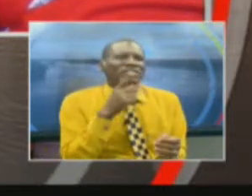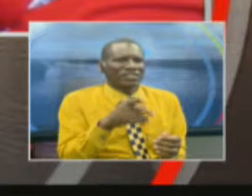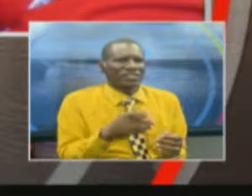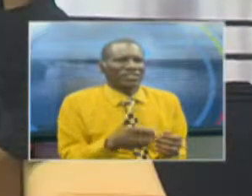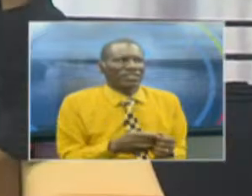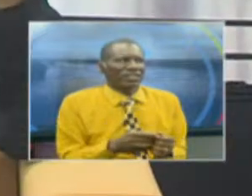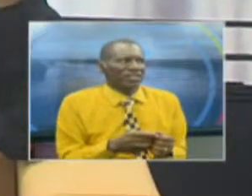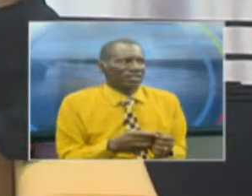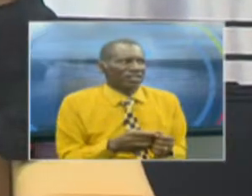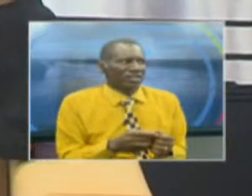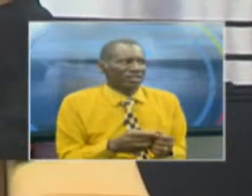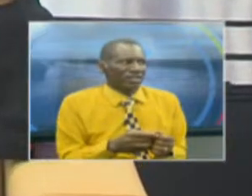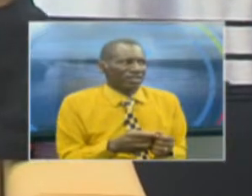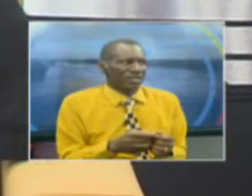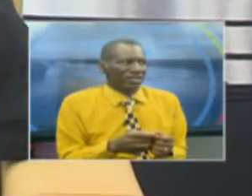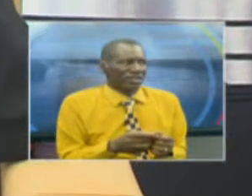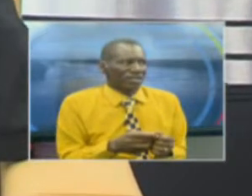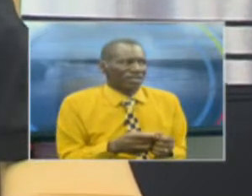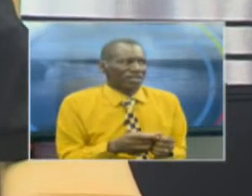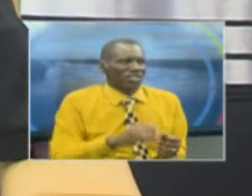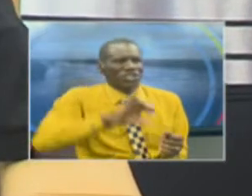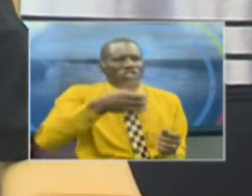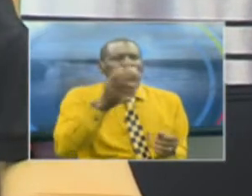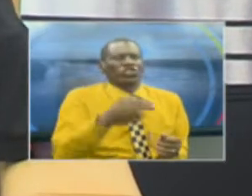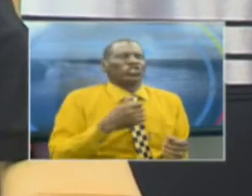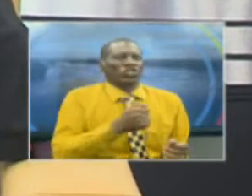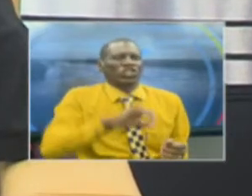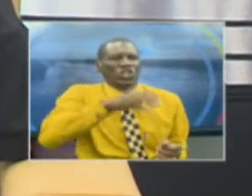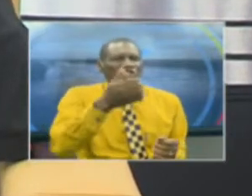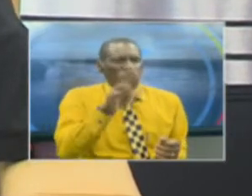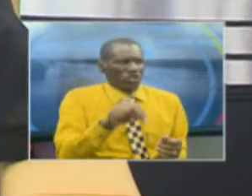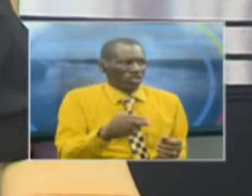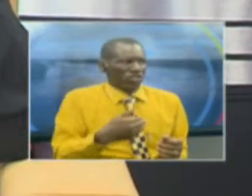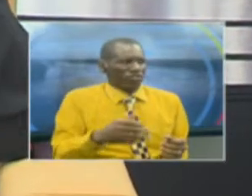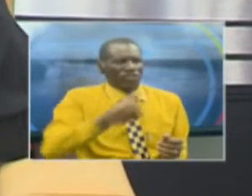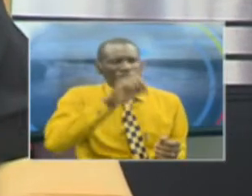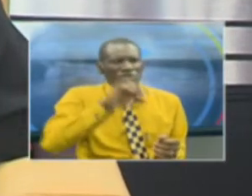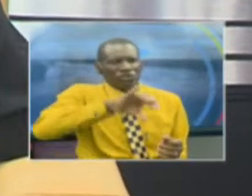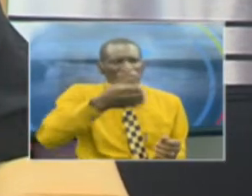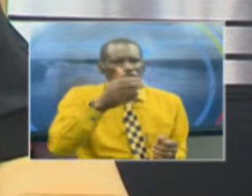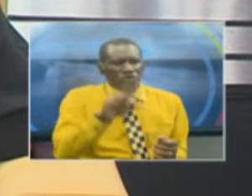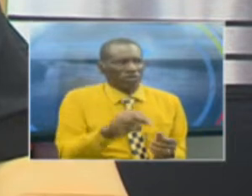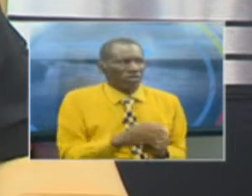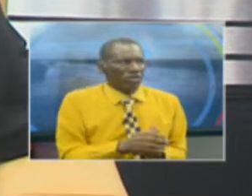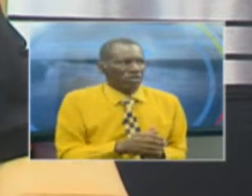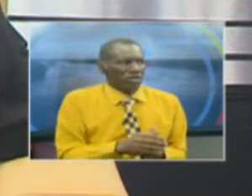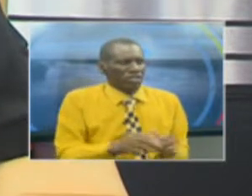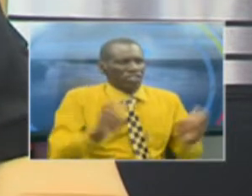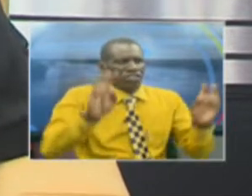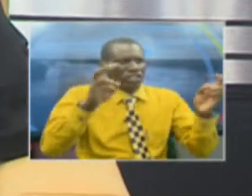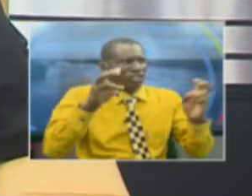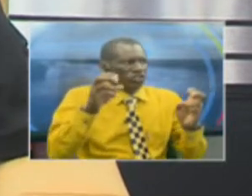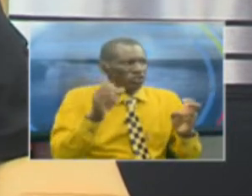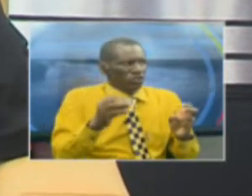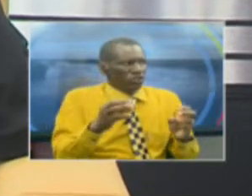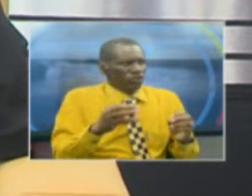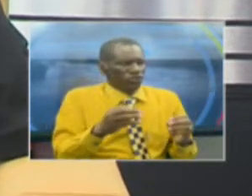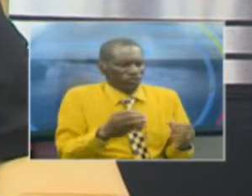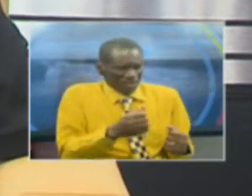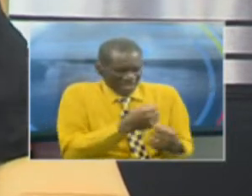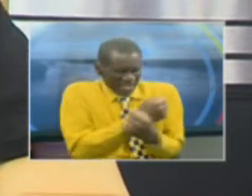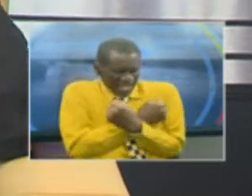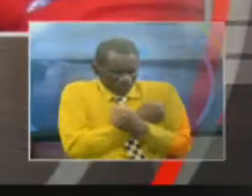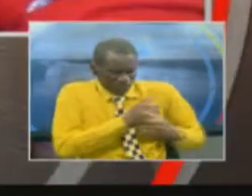David, John, sorry, there's a question to you. The issue of intimacy, is